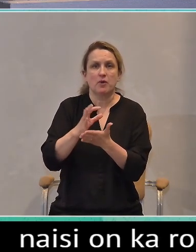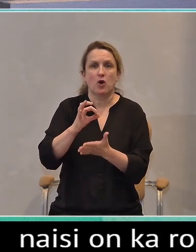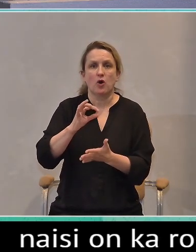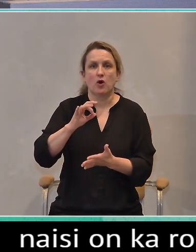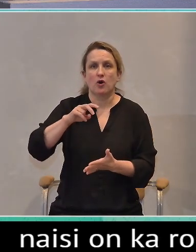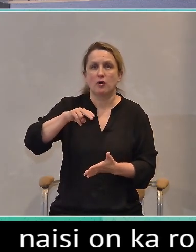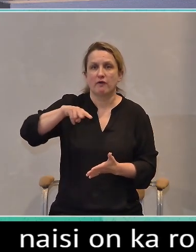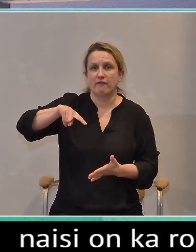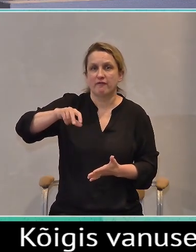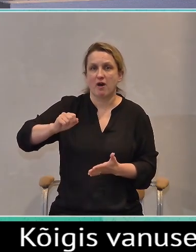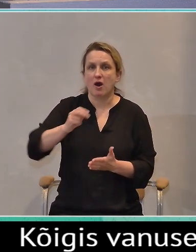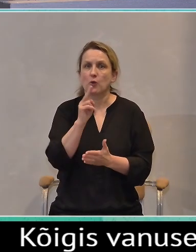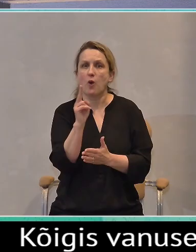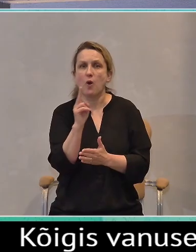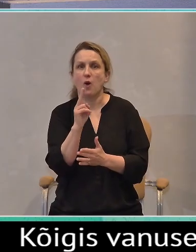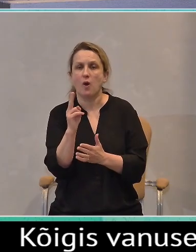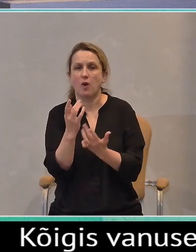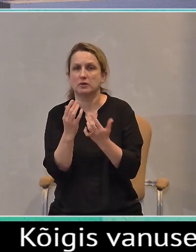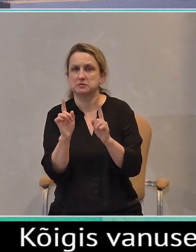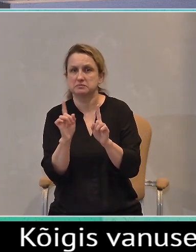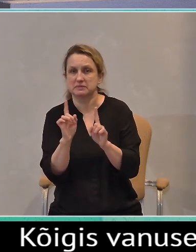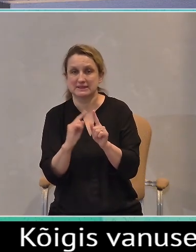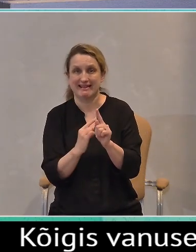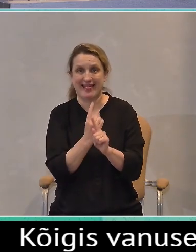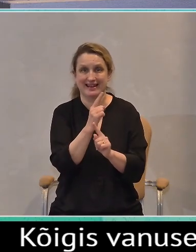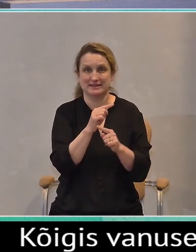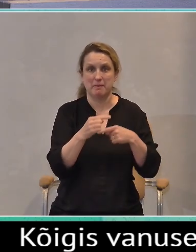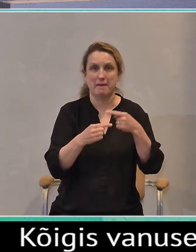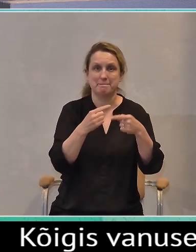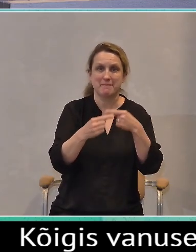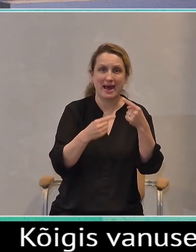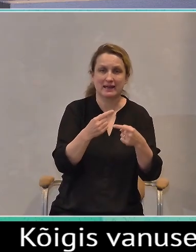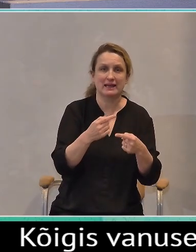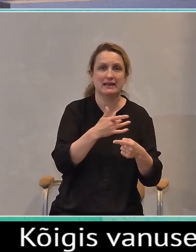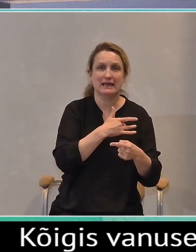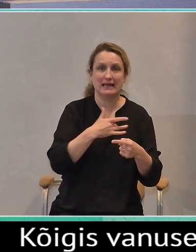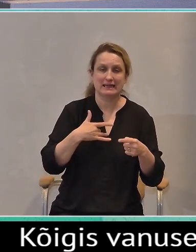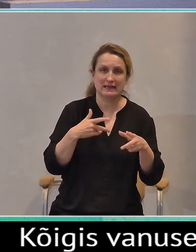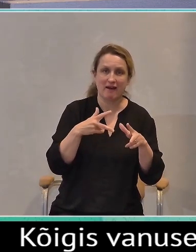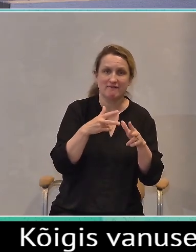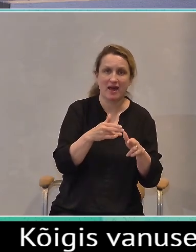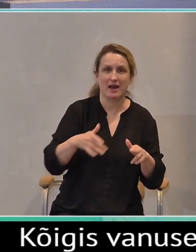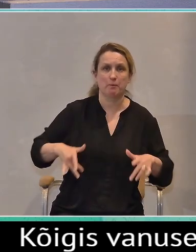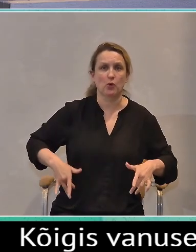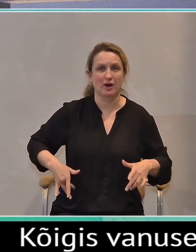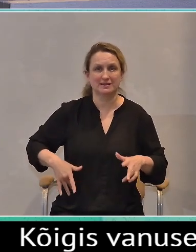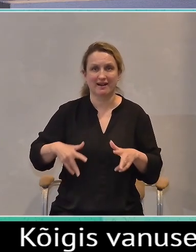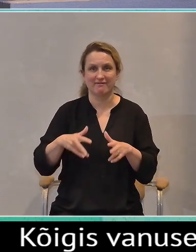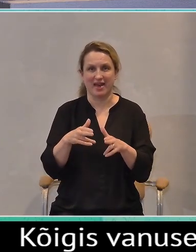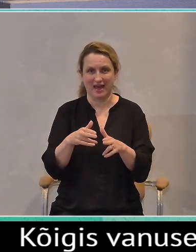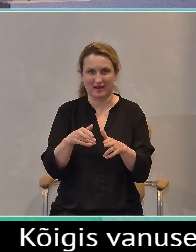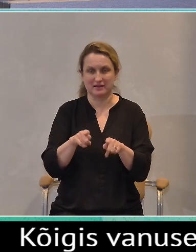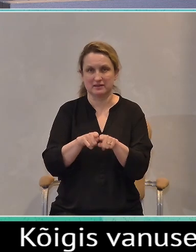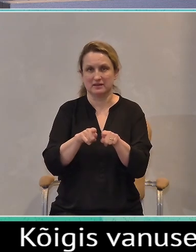most frequent ORFA codes in our rare disease registry as of now. The most frequent one